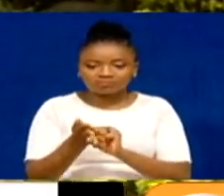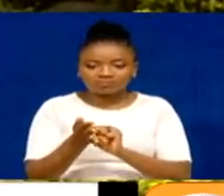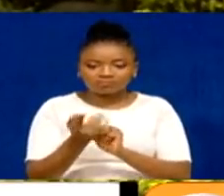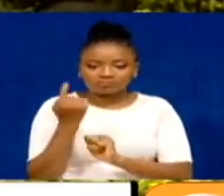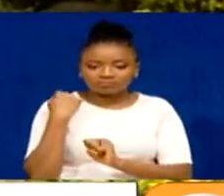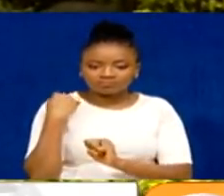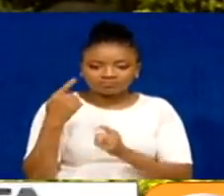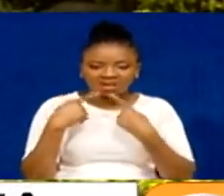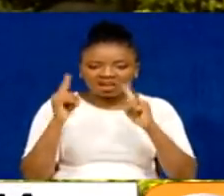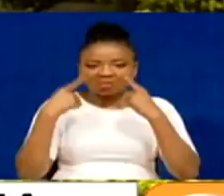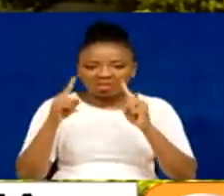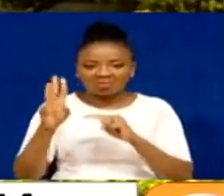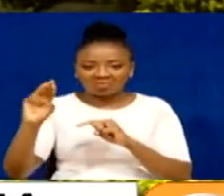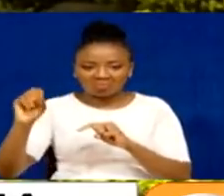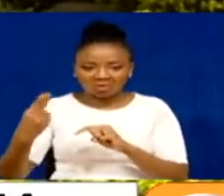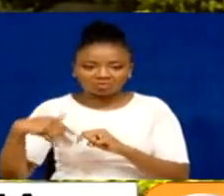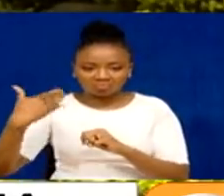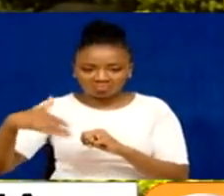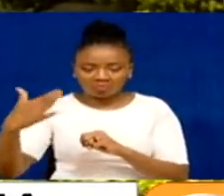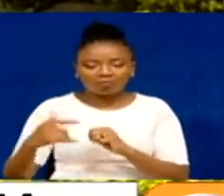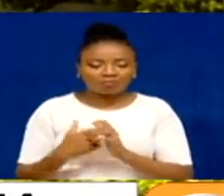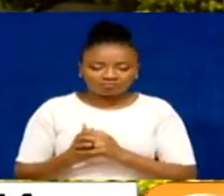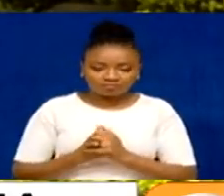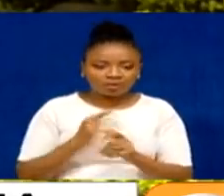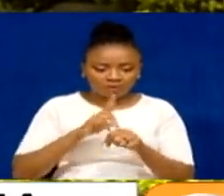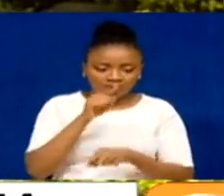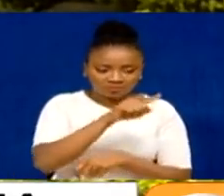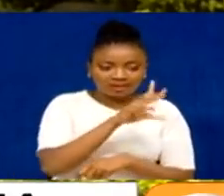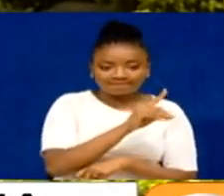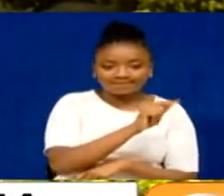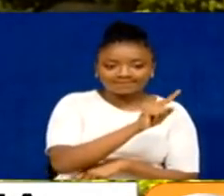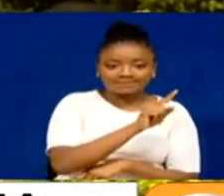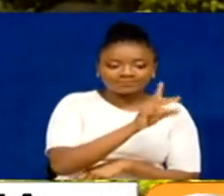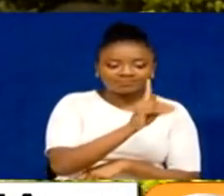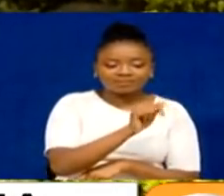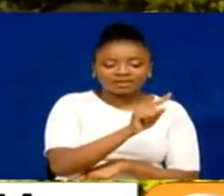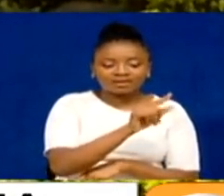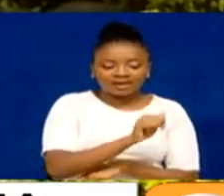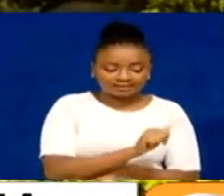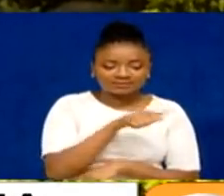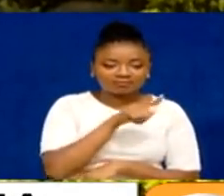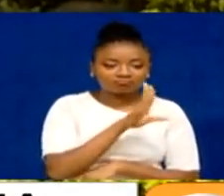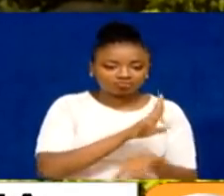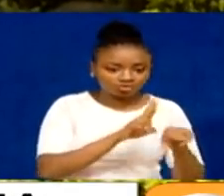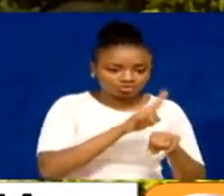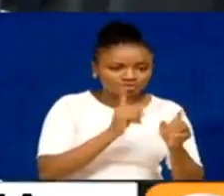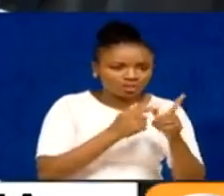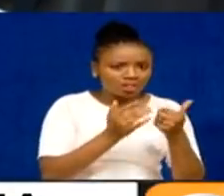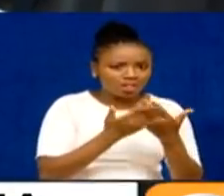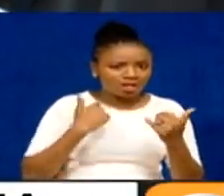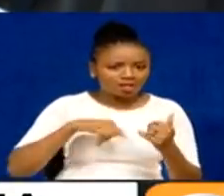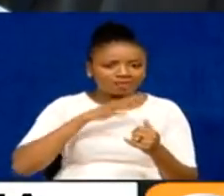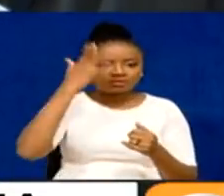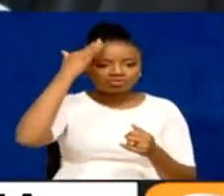Izara Yafia. Na hasa tunatumia iyo data kupredict.